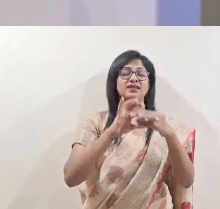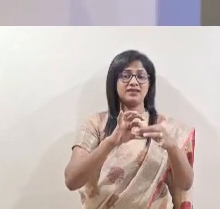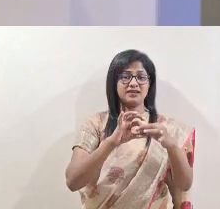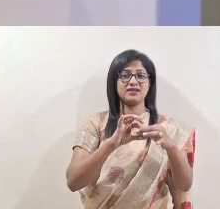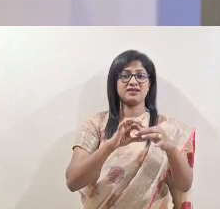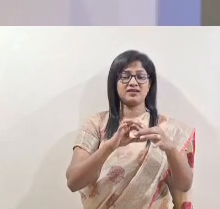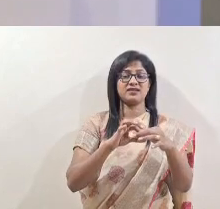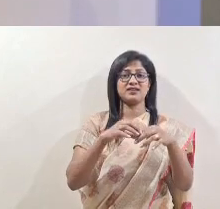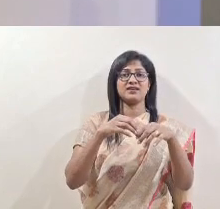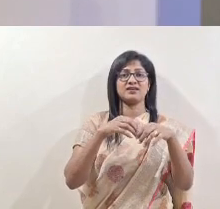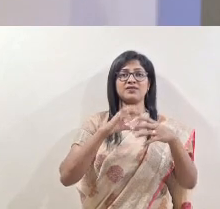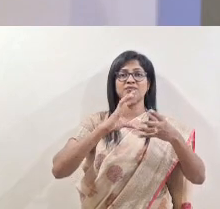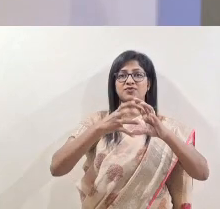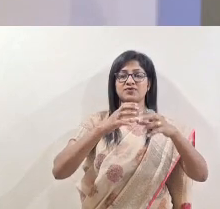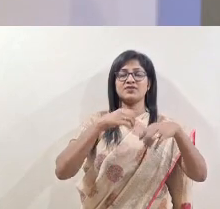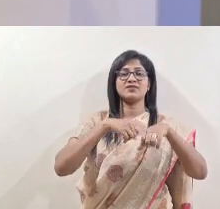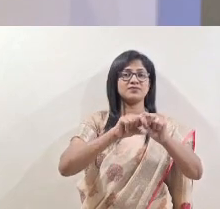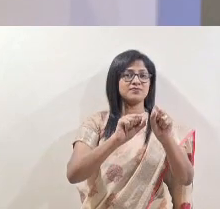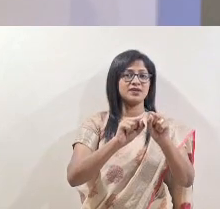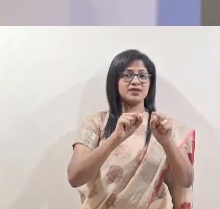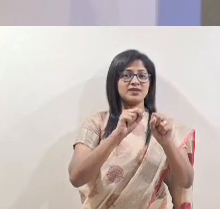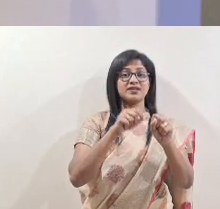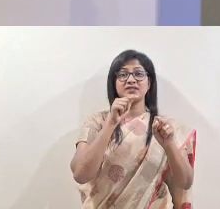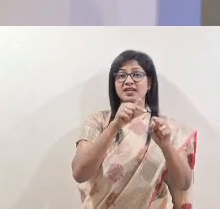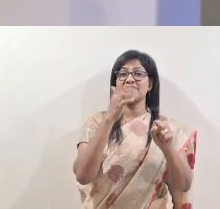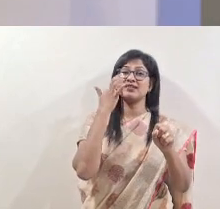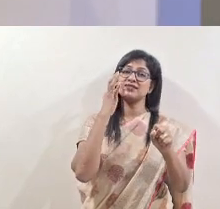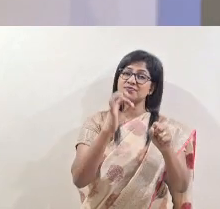is so important actually,